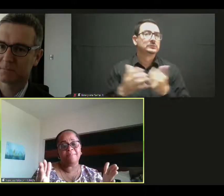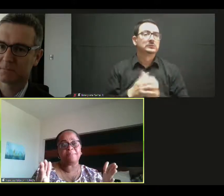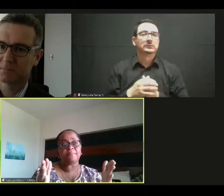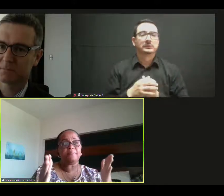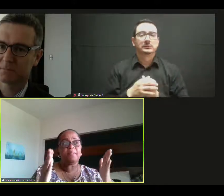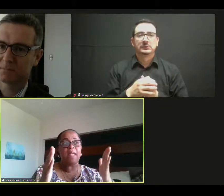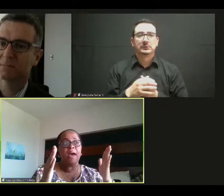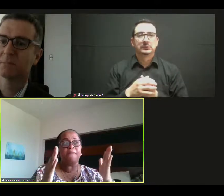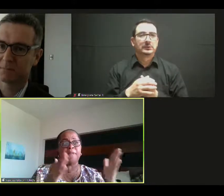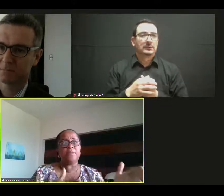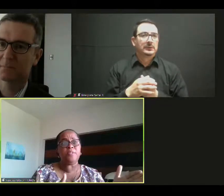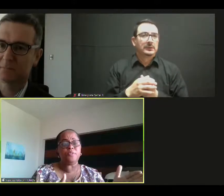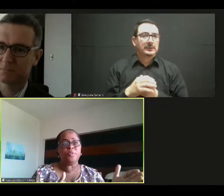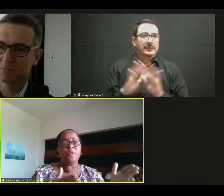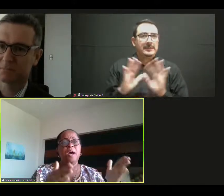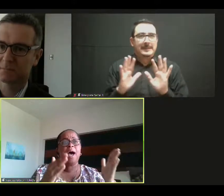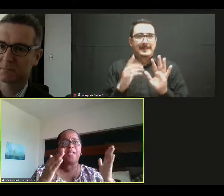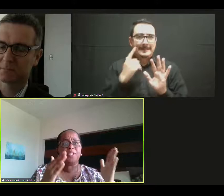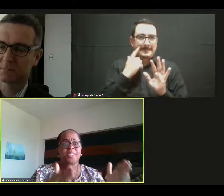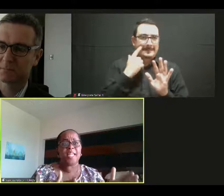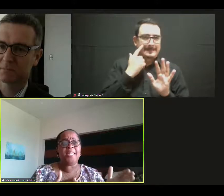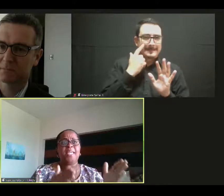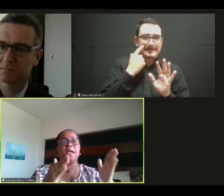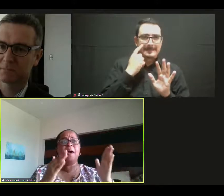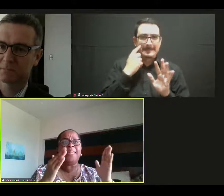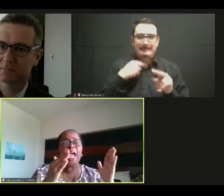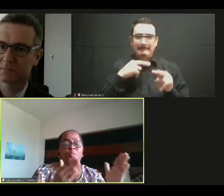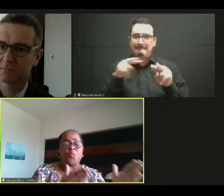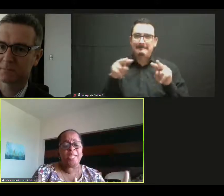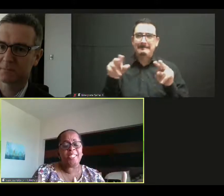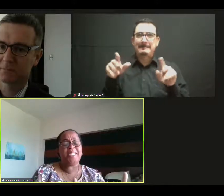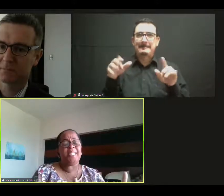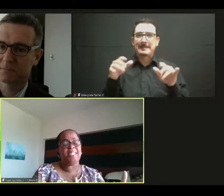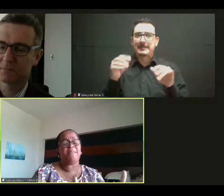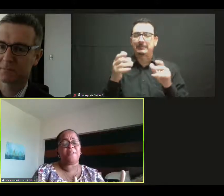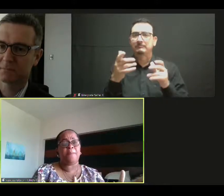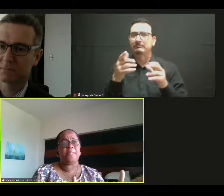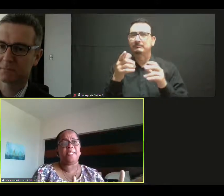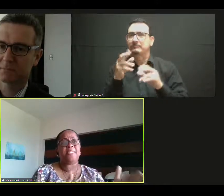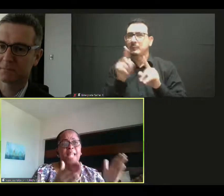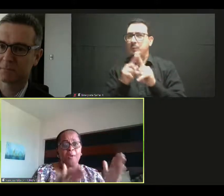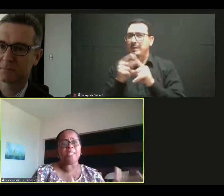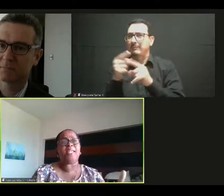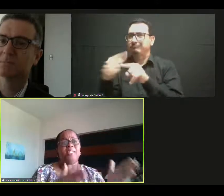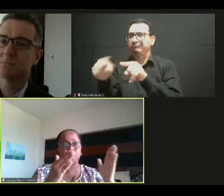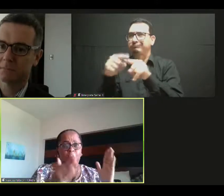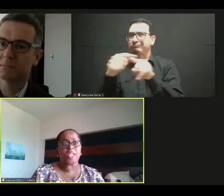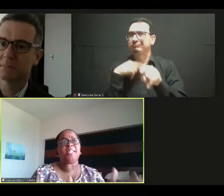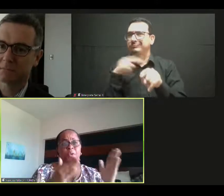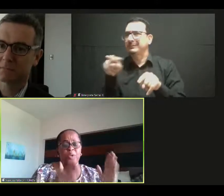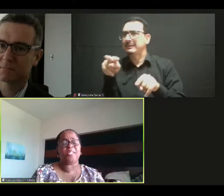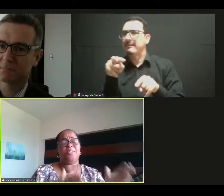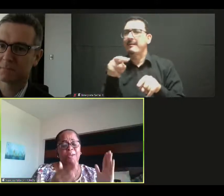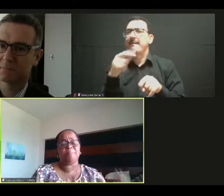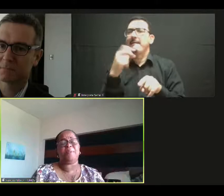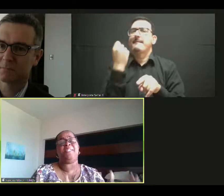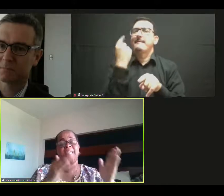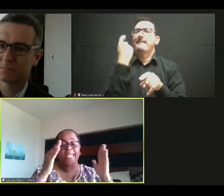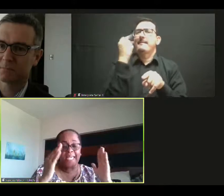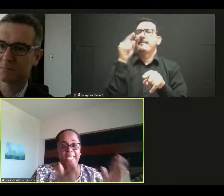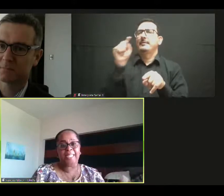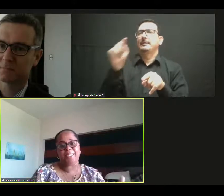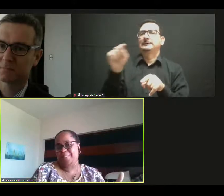reading, of following through, understanding directly the needs of companies. Nowadays, talking directly to